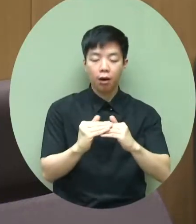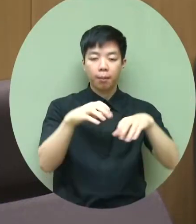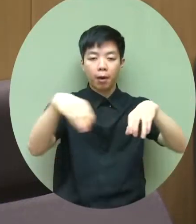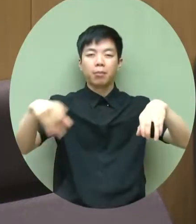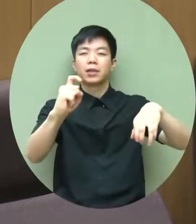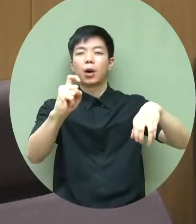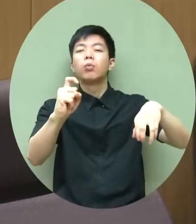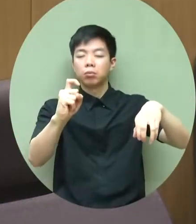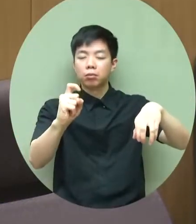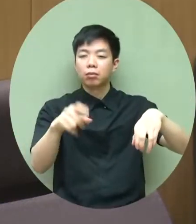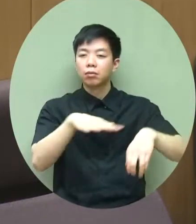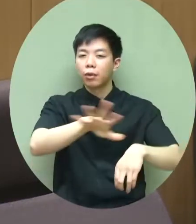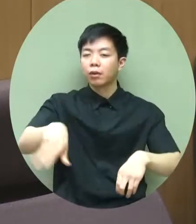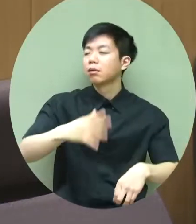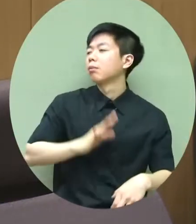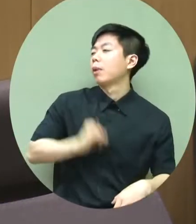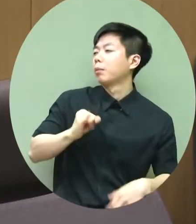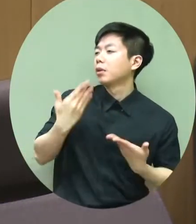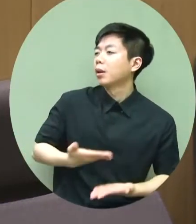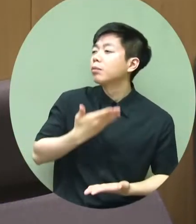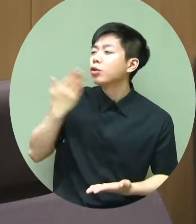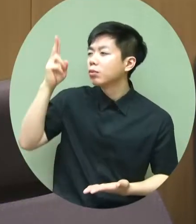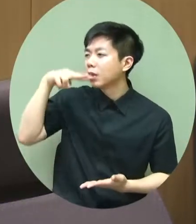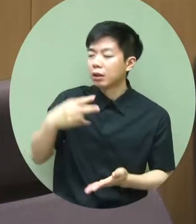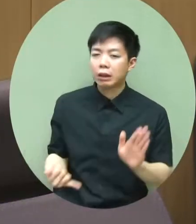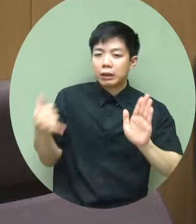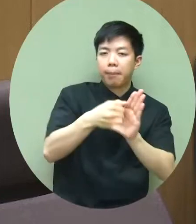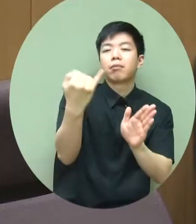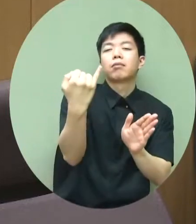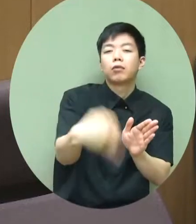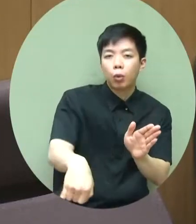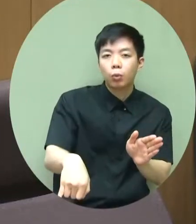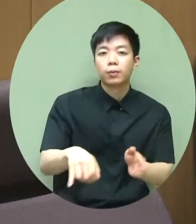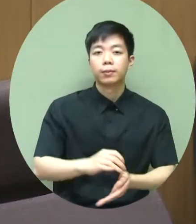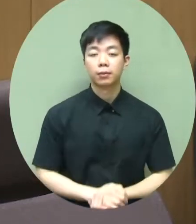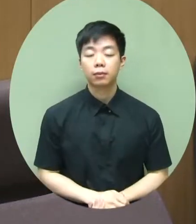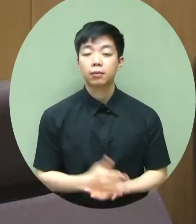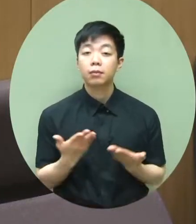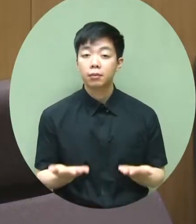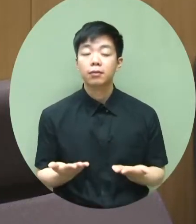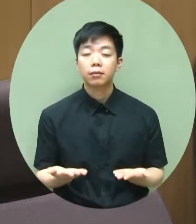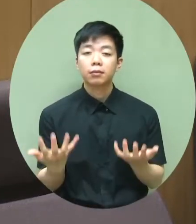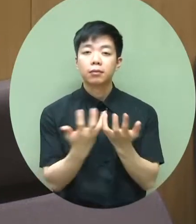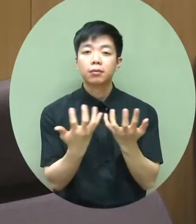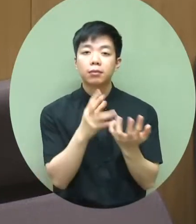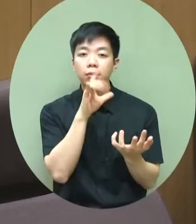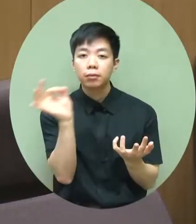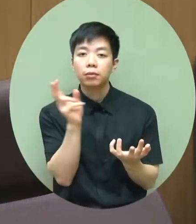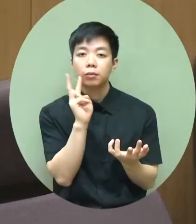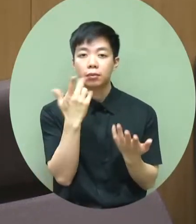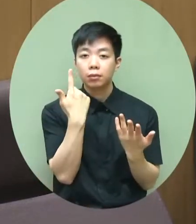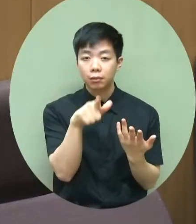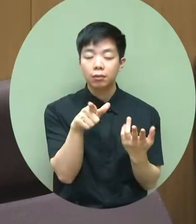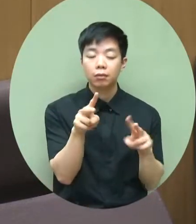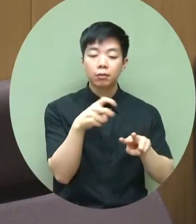the change of the number of compartments from 12 to 9, well, every morning people can't get onto the train. So do you have